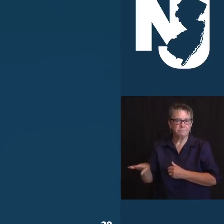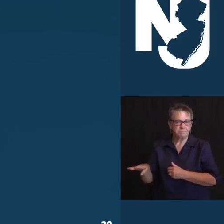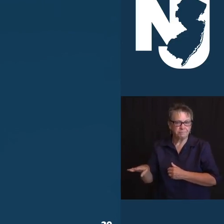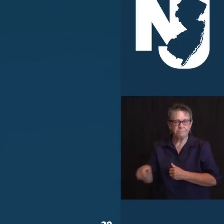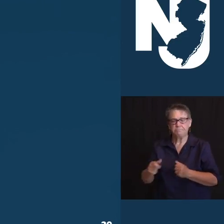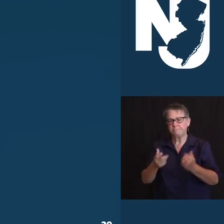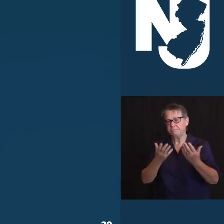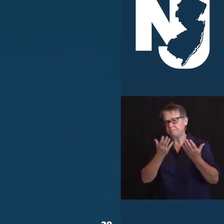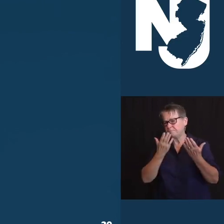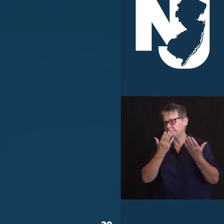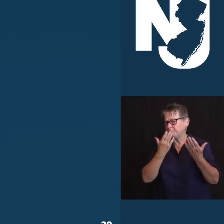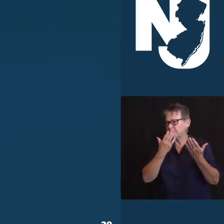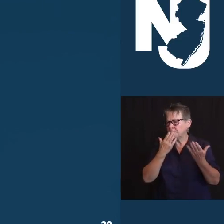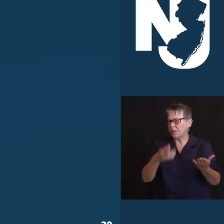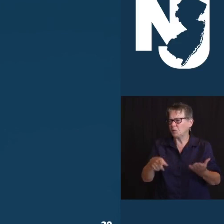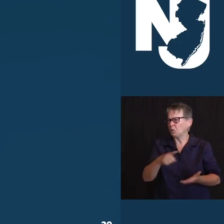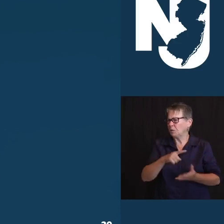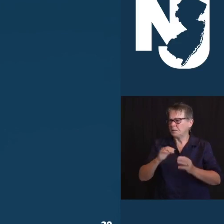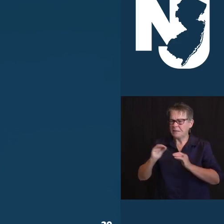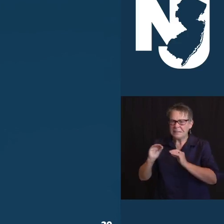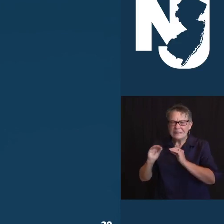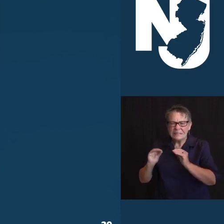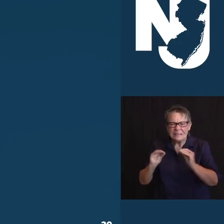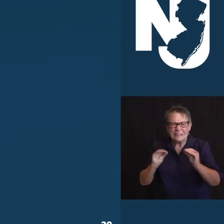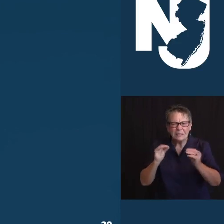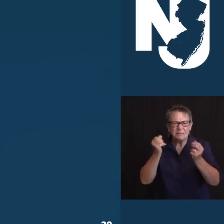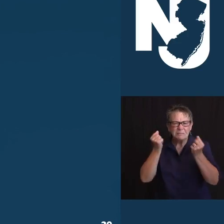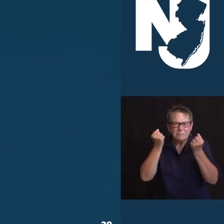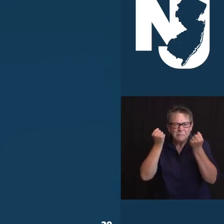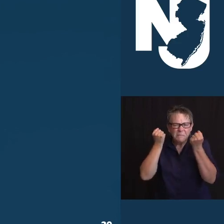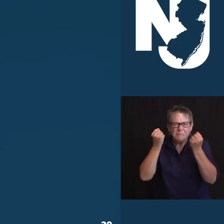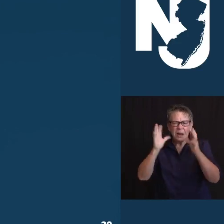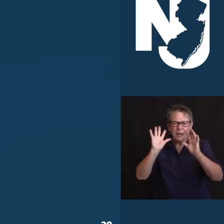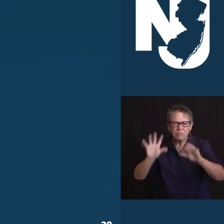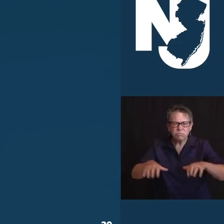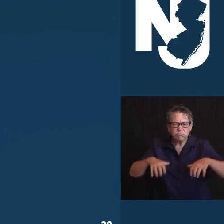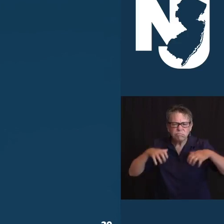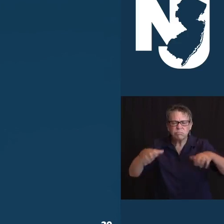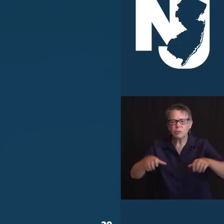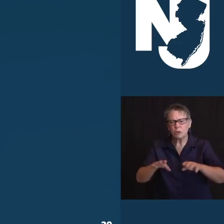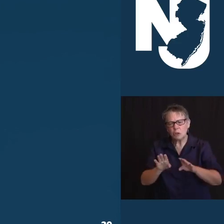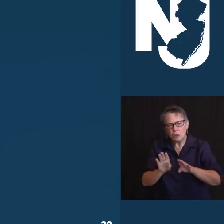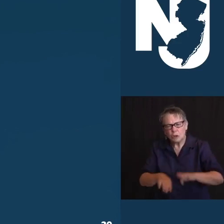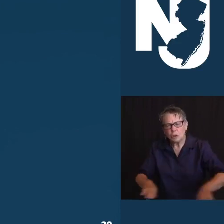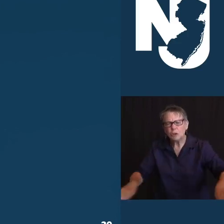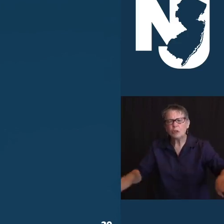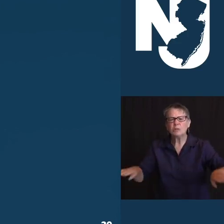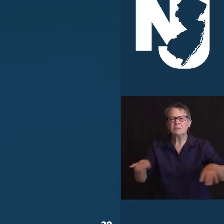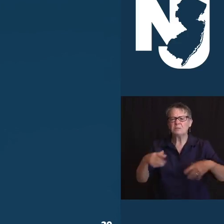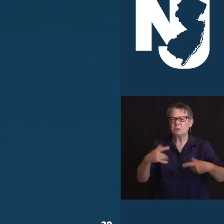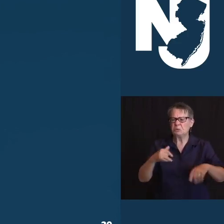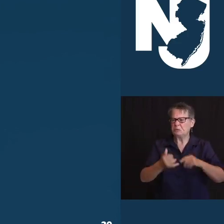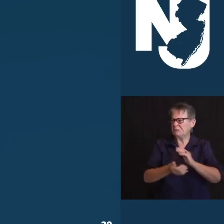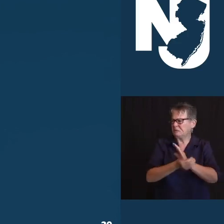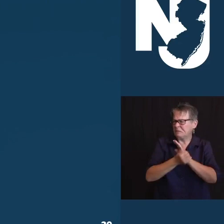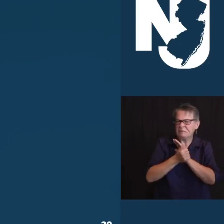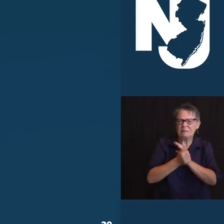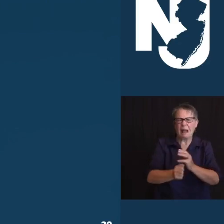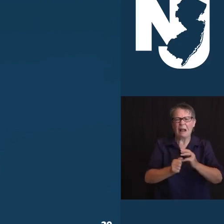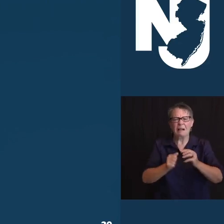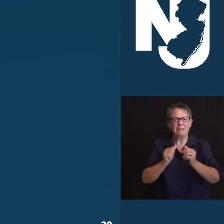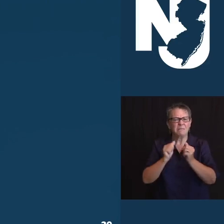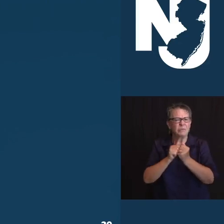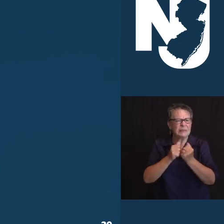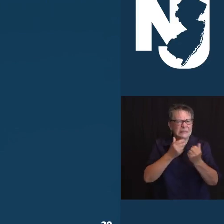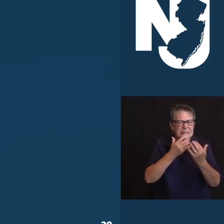educating generations of New Milford's children, for never letting his talents go to waste, for his service to our nation.